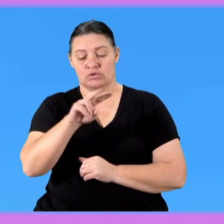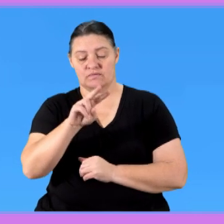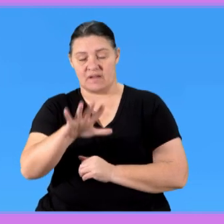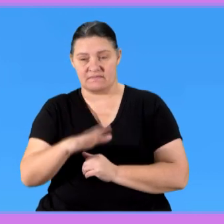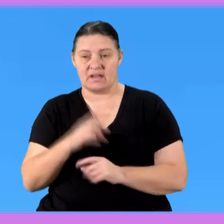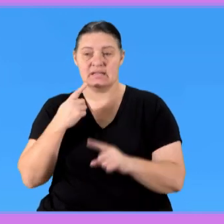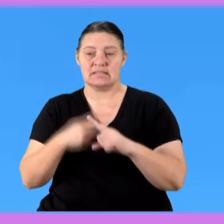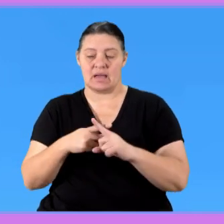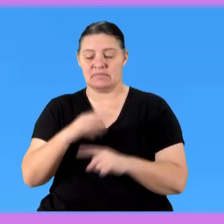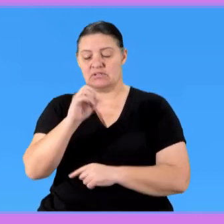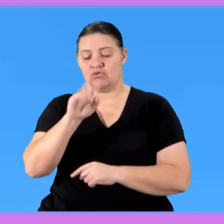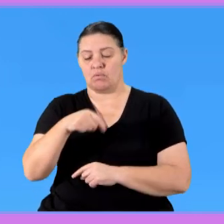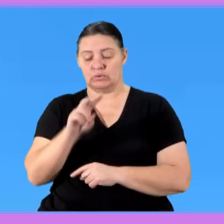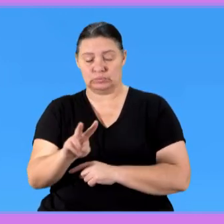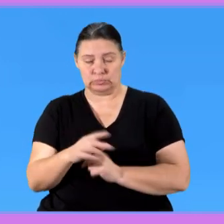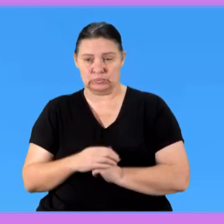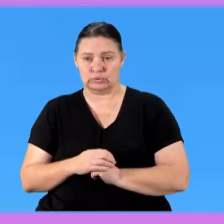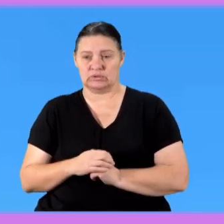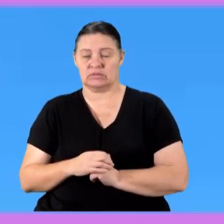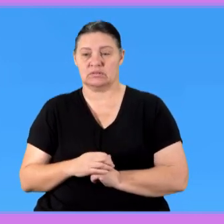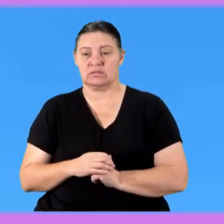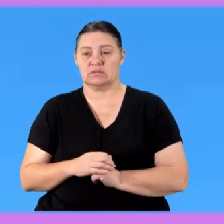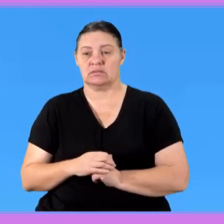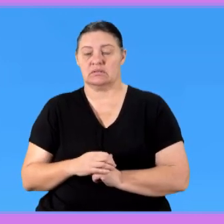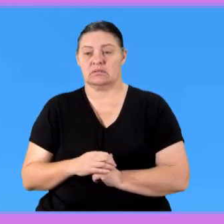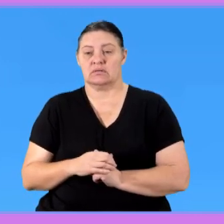0.25 multiplied by 0.2.